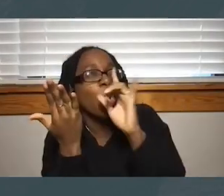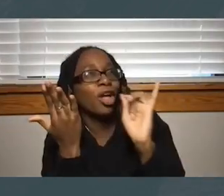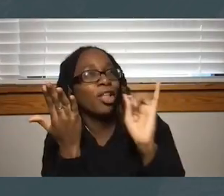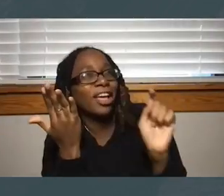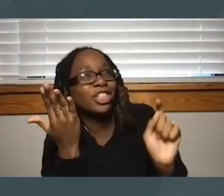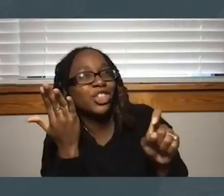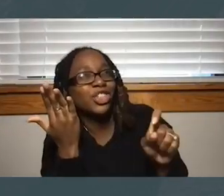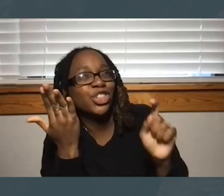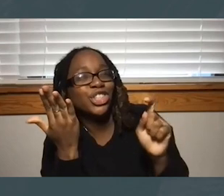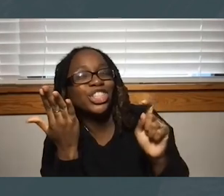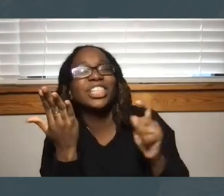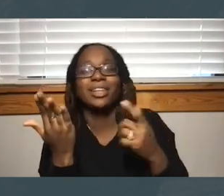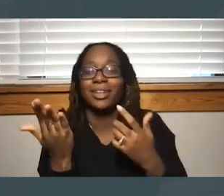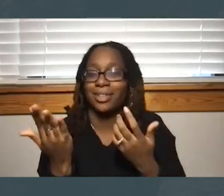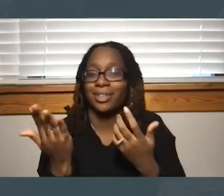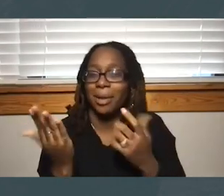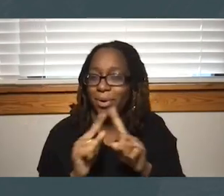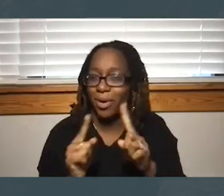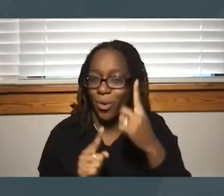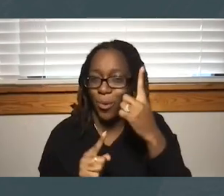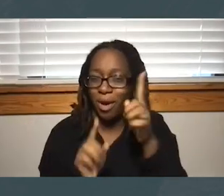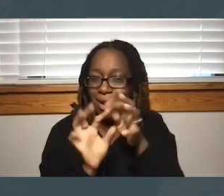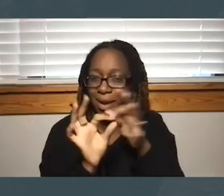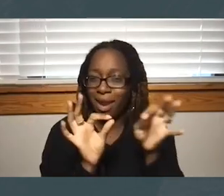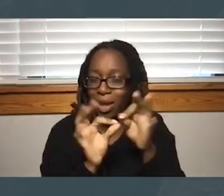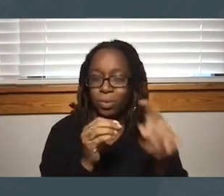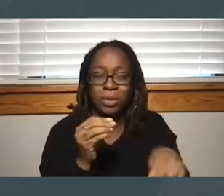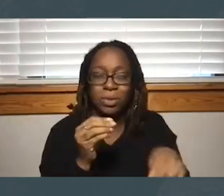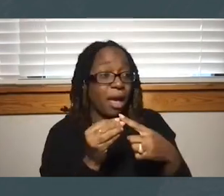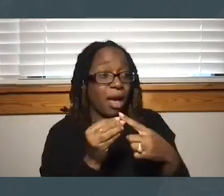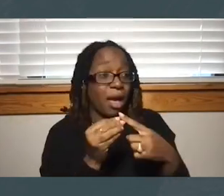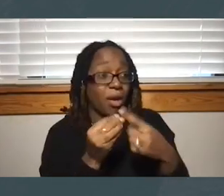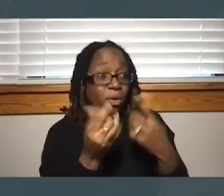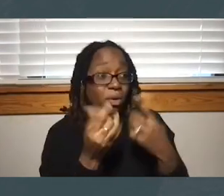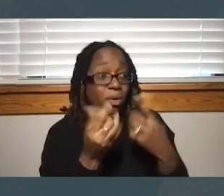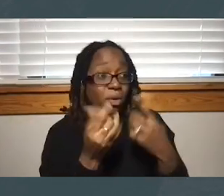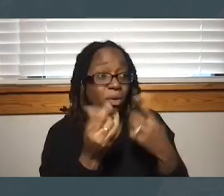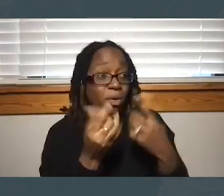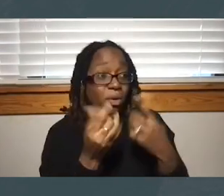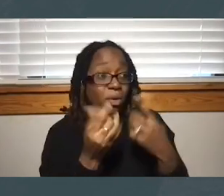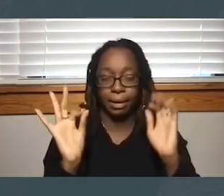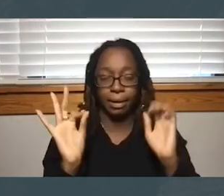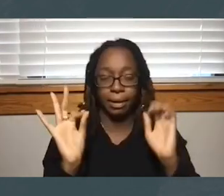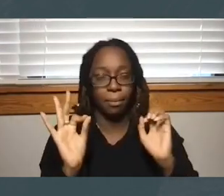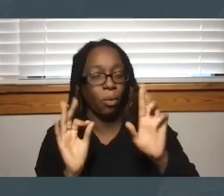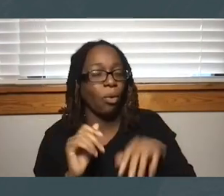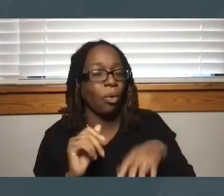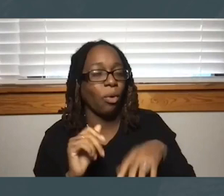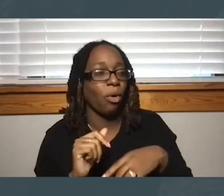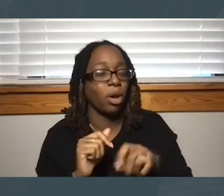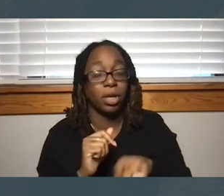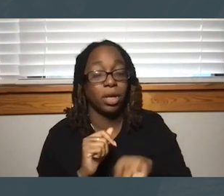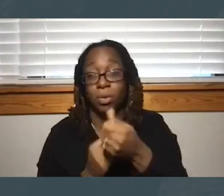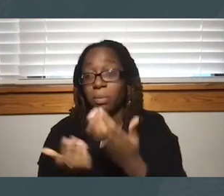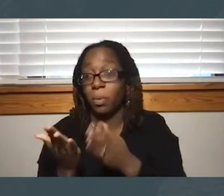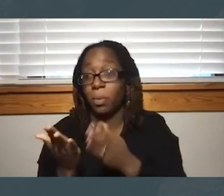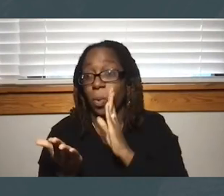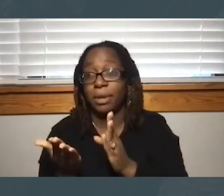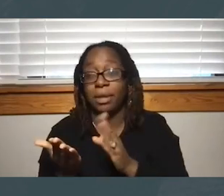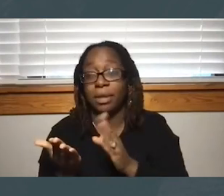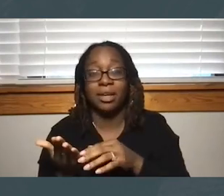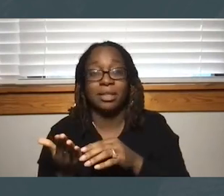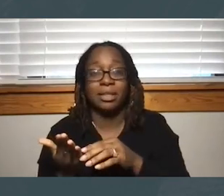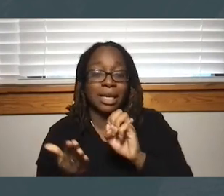for that has been about freedom. The other has been, you know, the end of, you know,